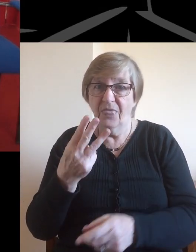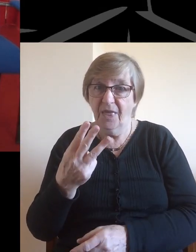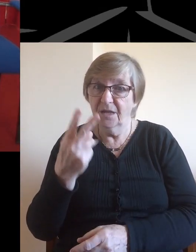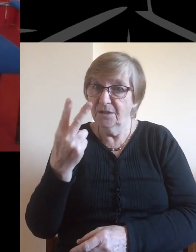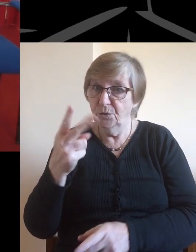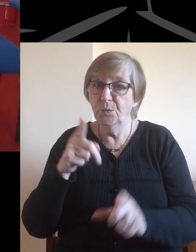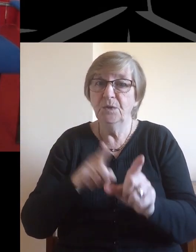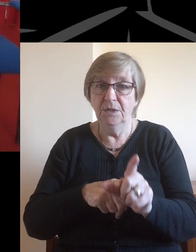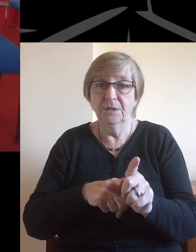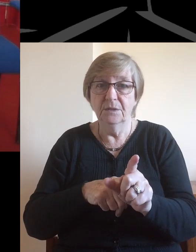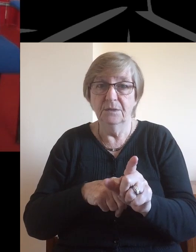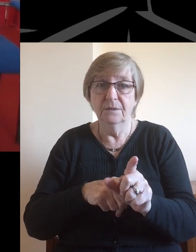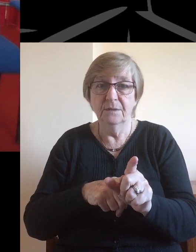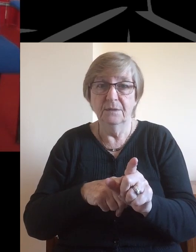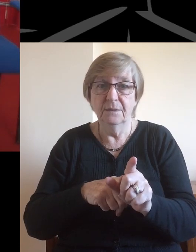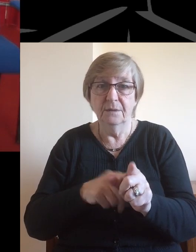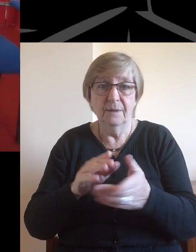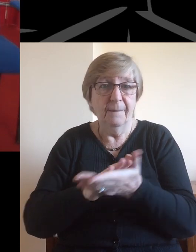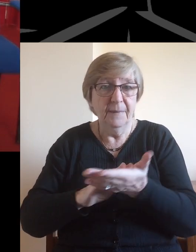32 years.